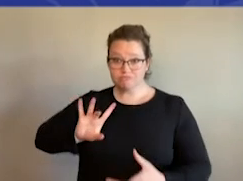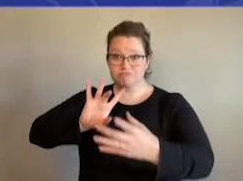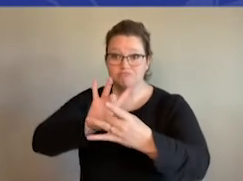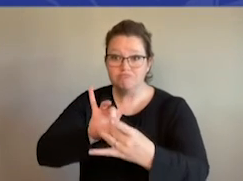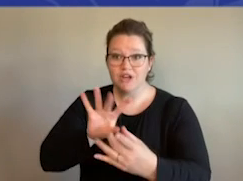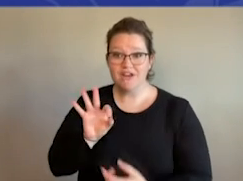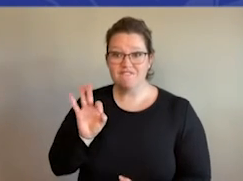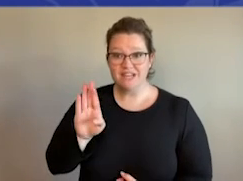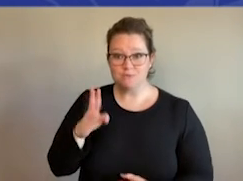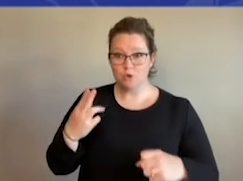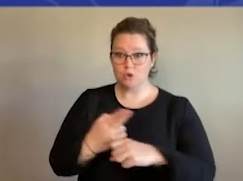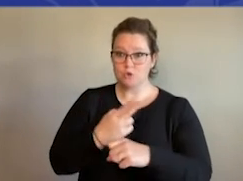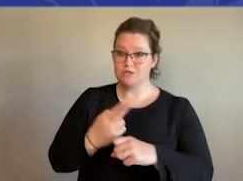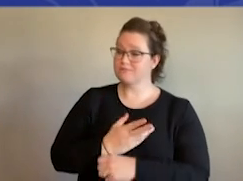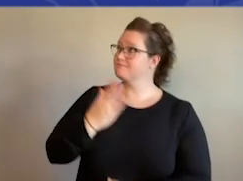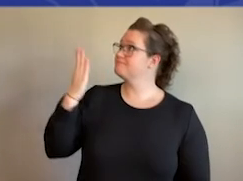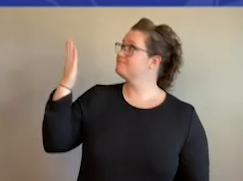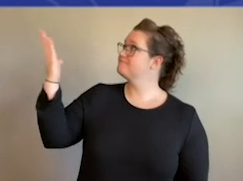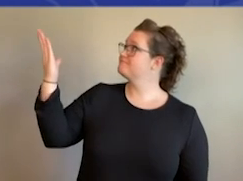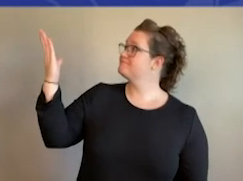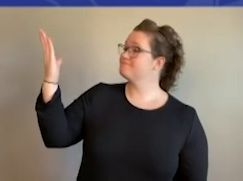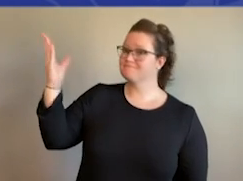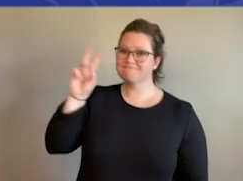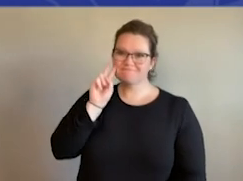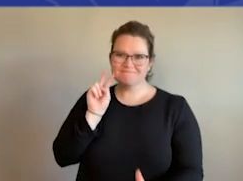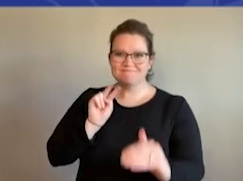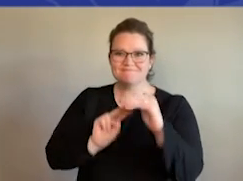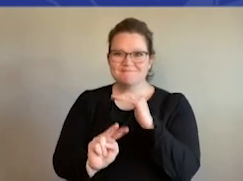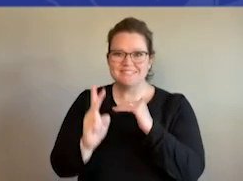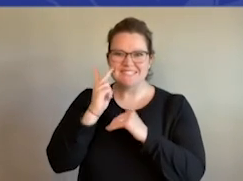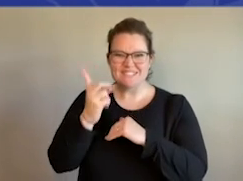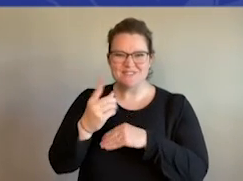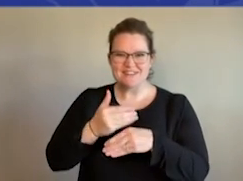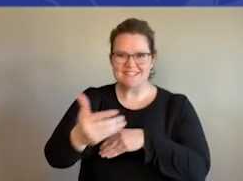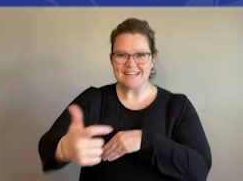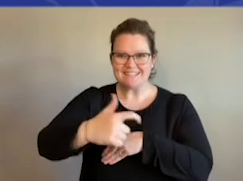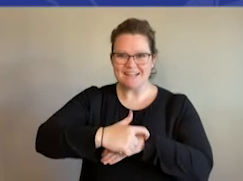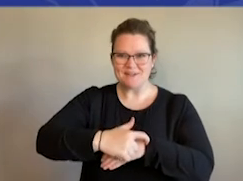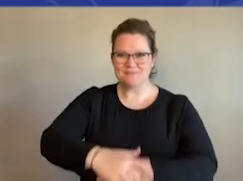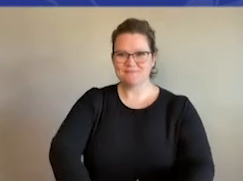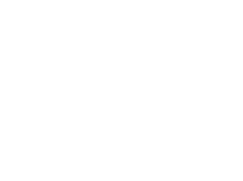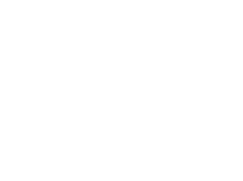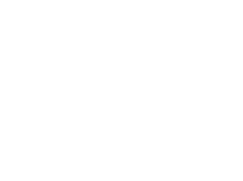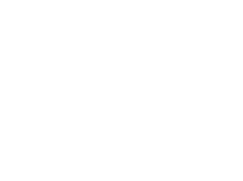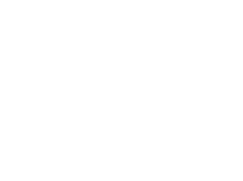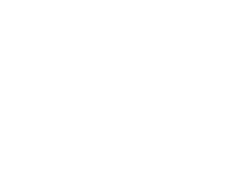on Facebook using the information below. We look forward to seeing you for our next episode.